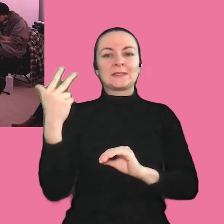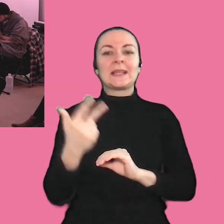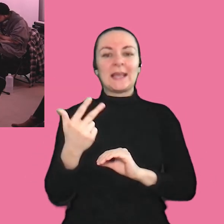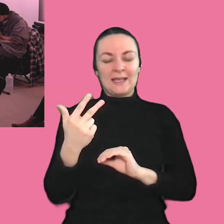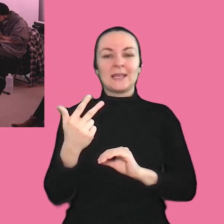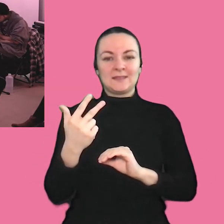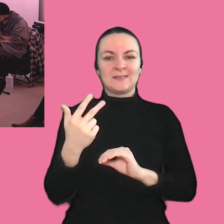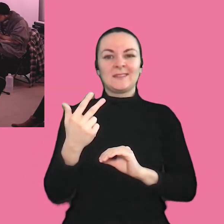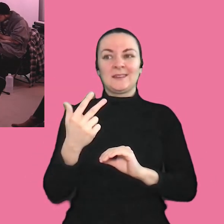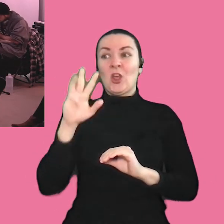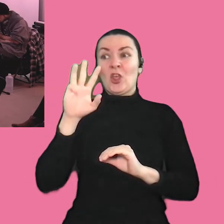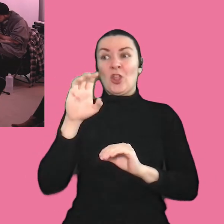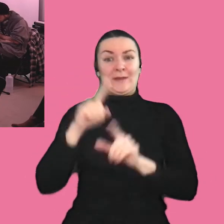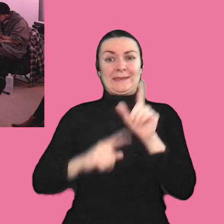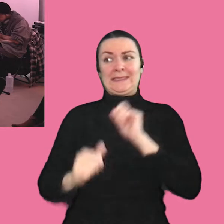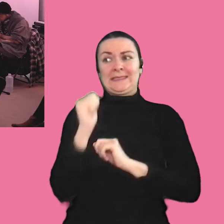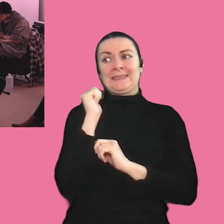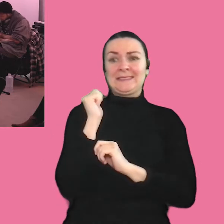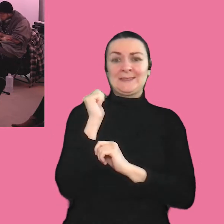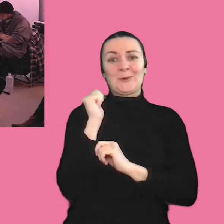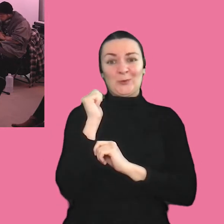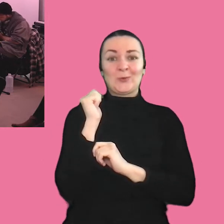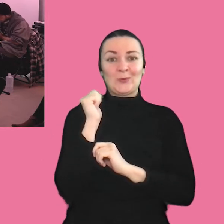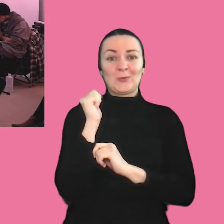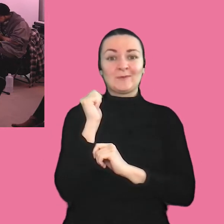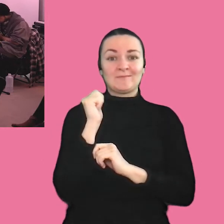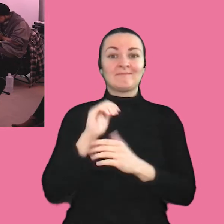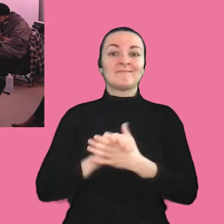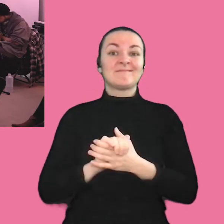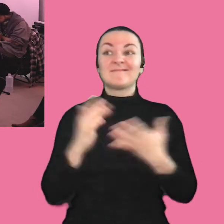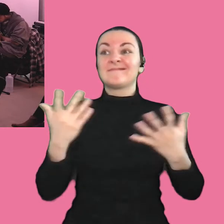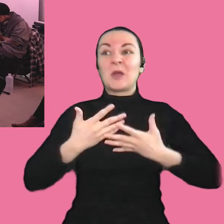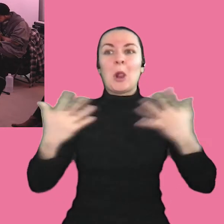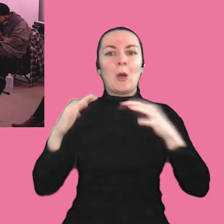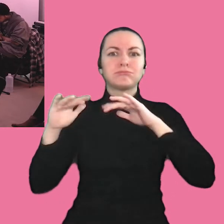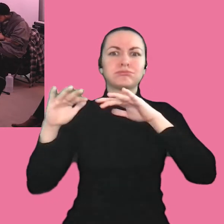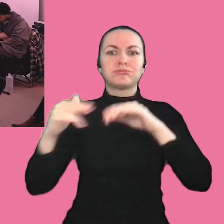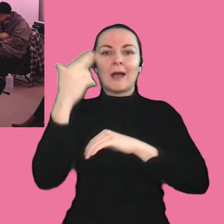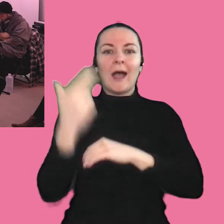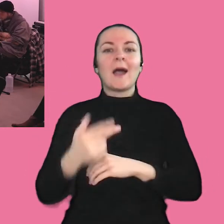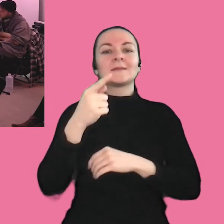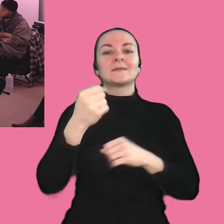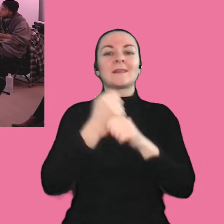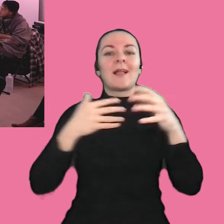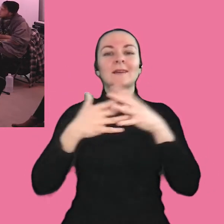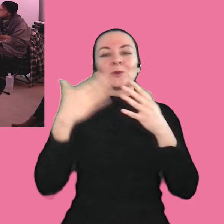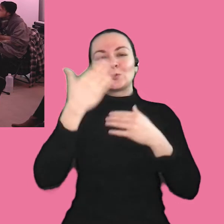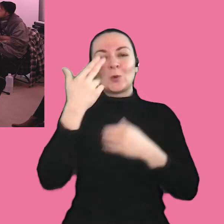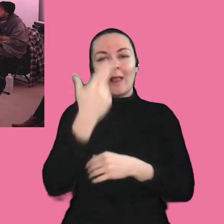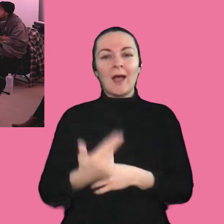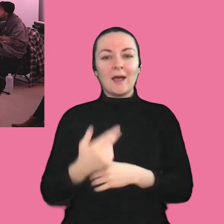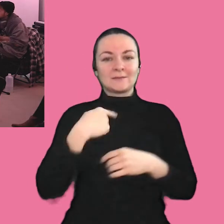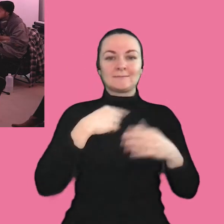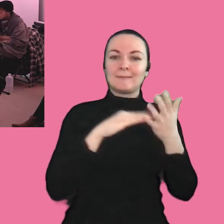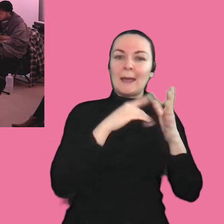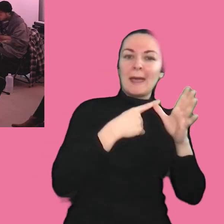I moved here in 2008, 13 years ago. Like a lot of artists who go to Glasgow School of